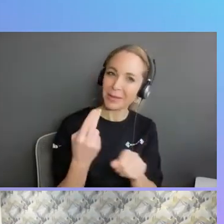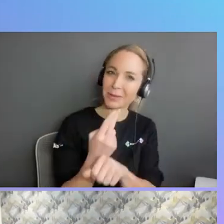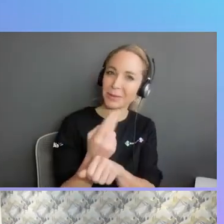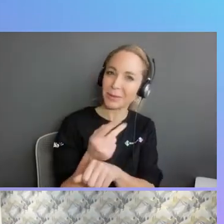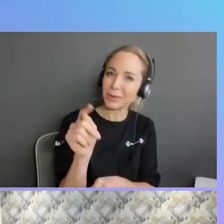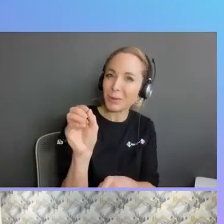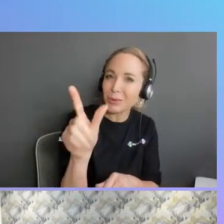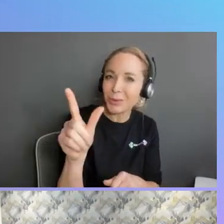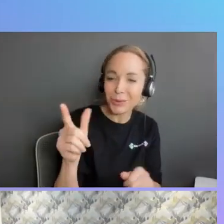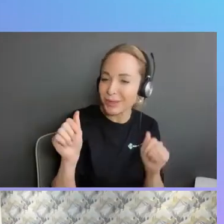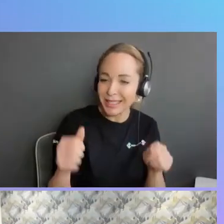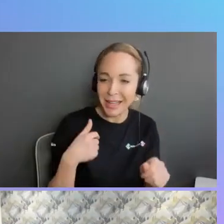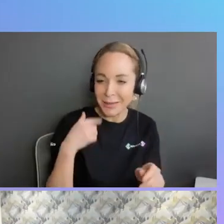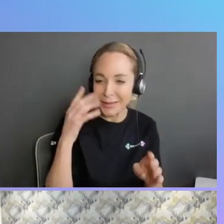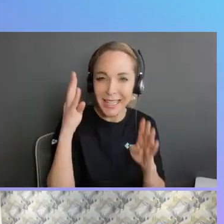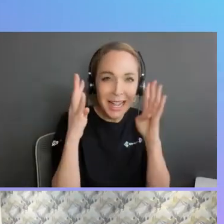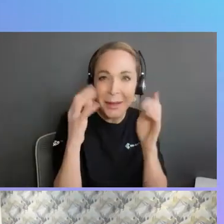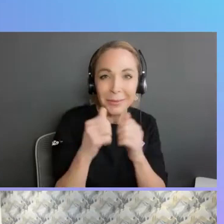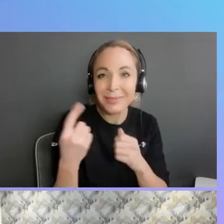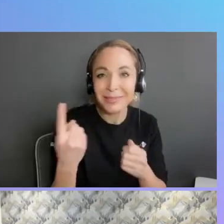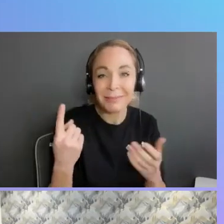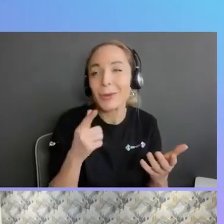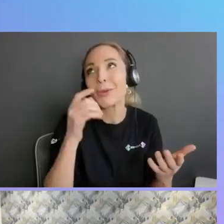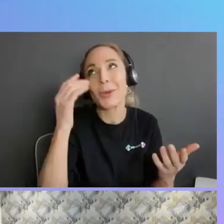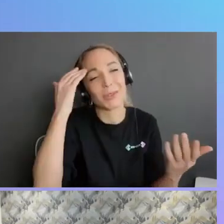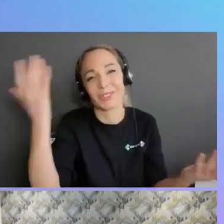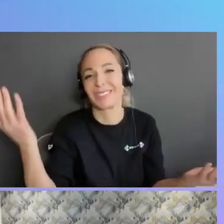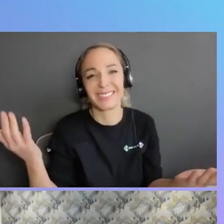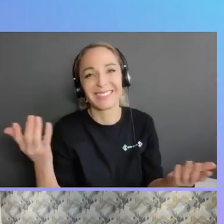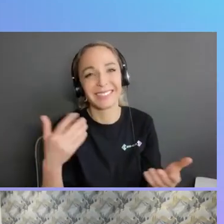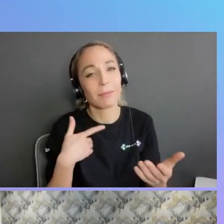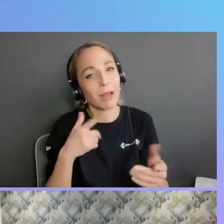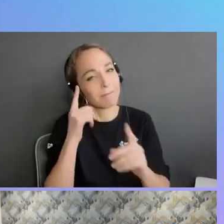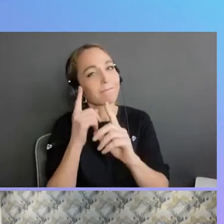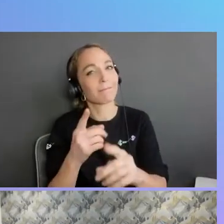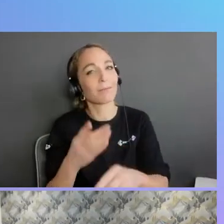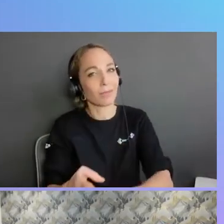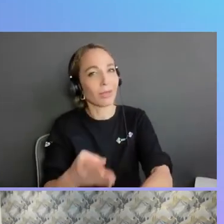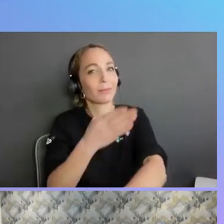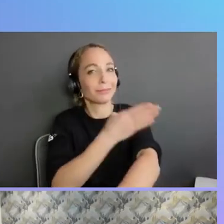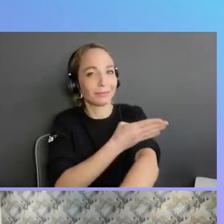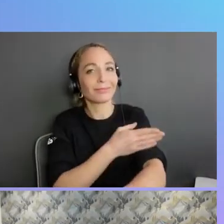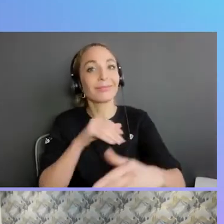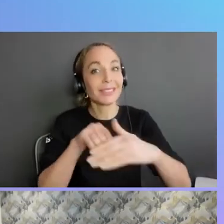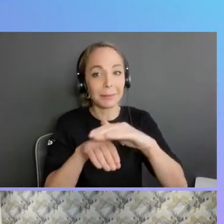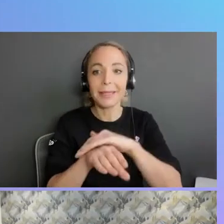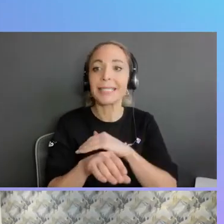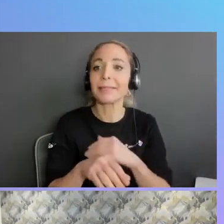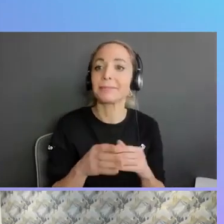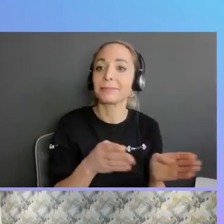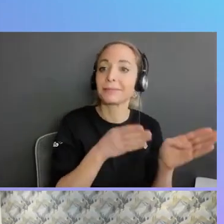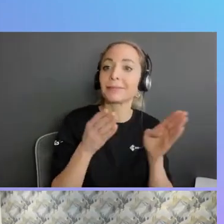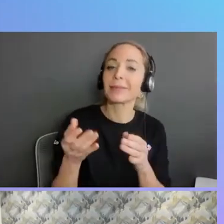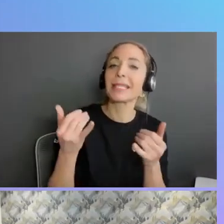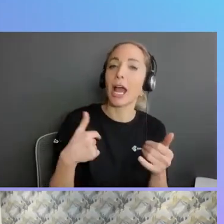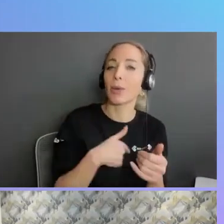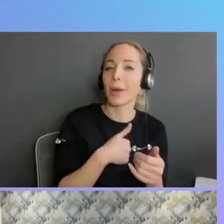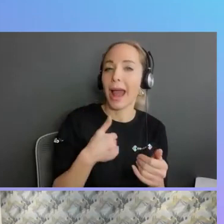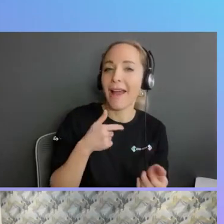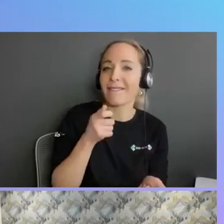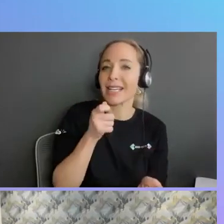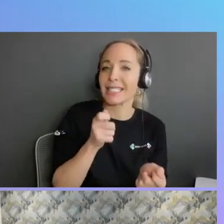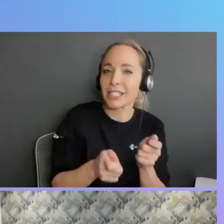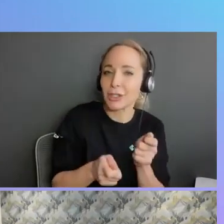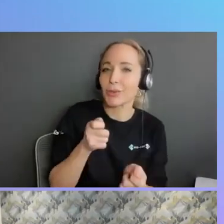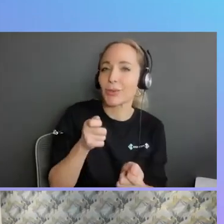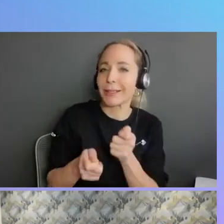up with, who knows, to improve accessibility? And then we have the iterate phase, that is the